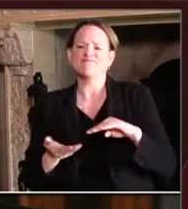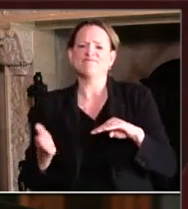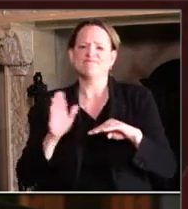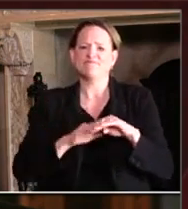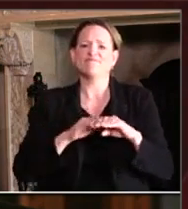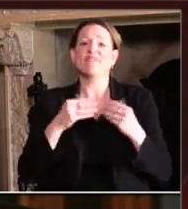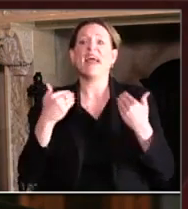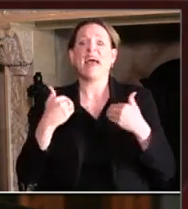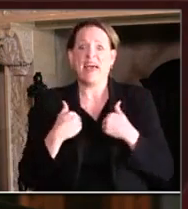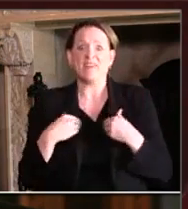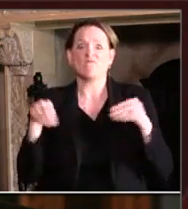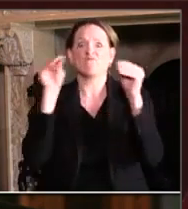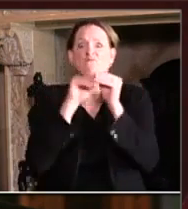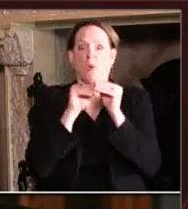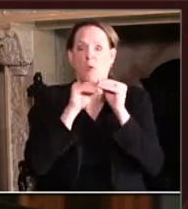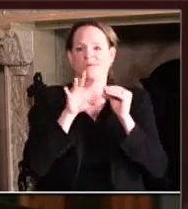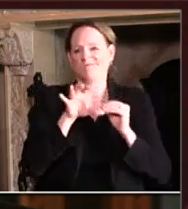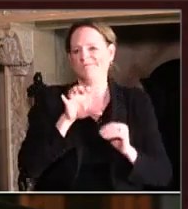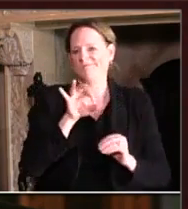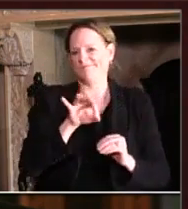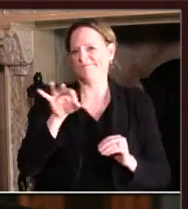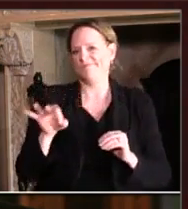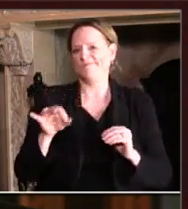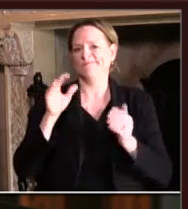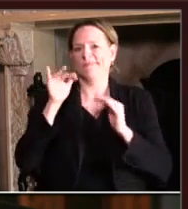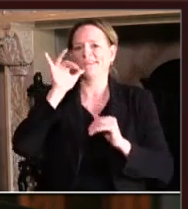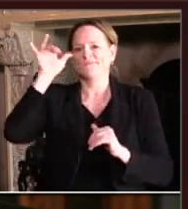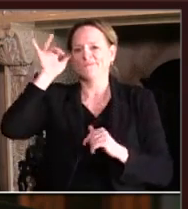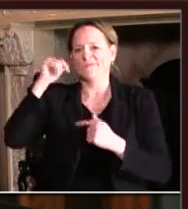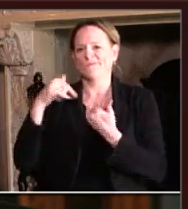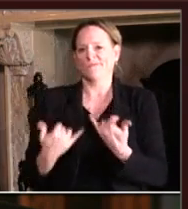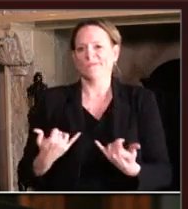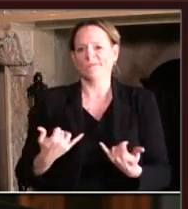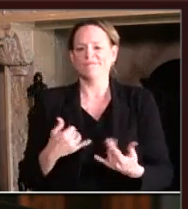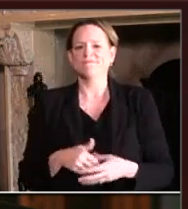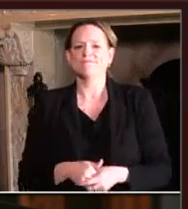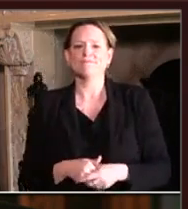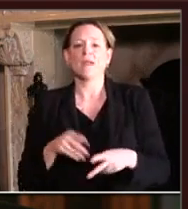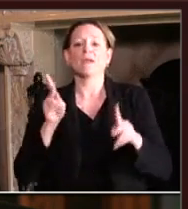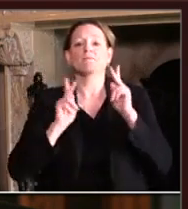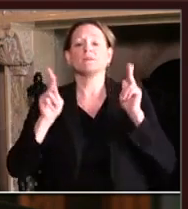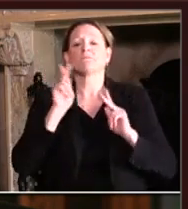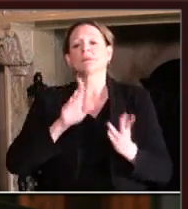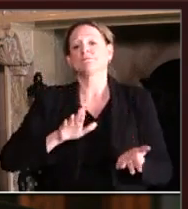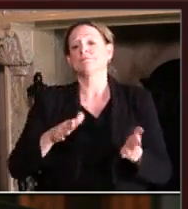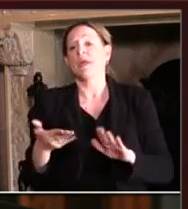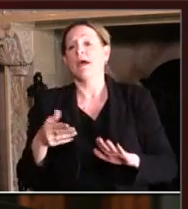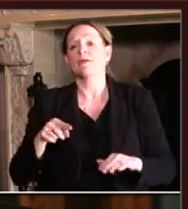cases over yesterday. Our total deaths have reached